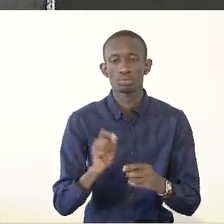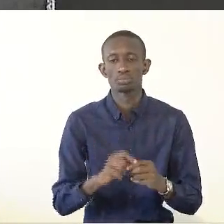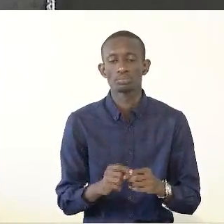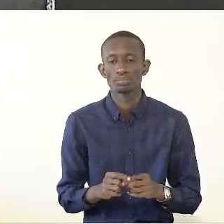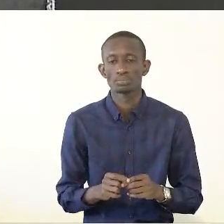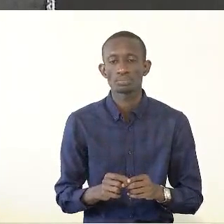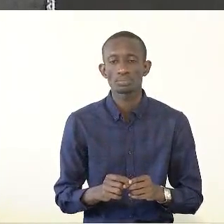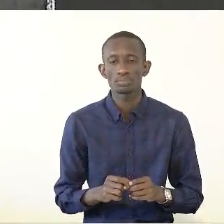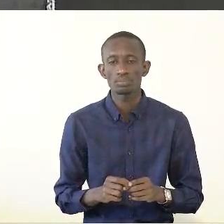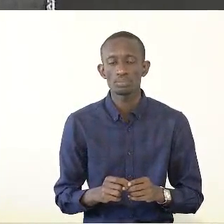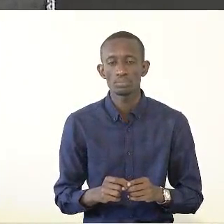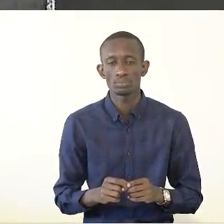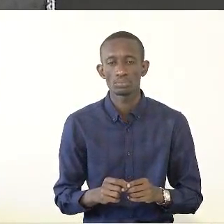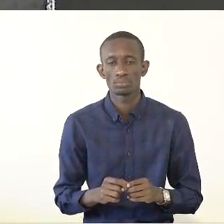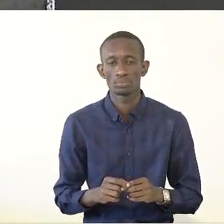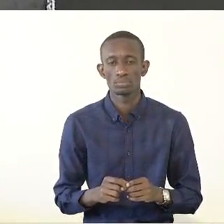I'm